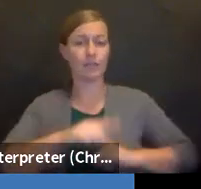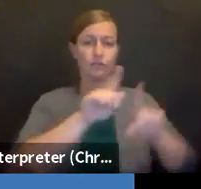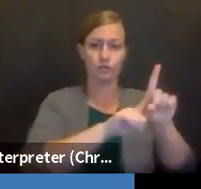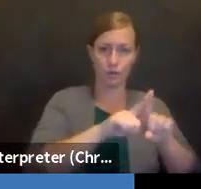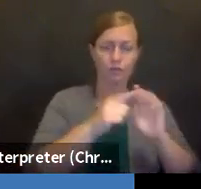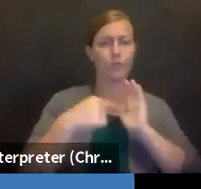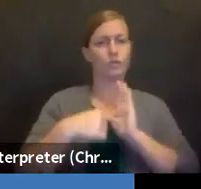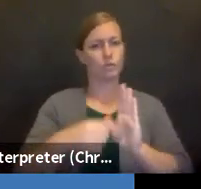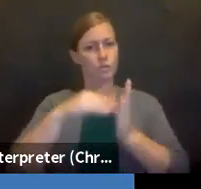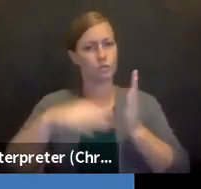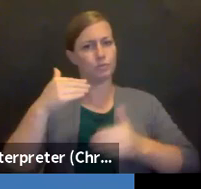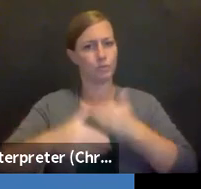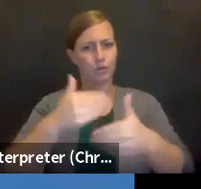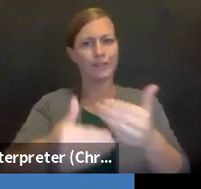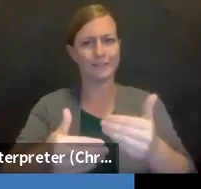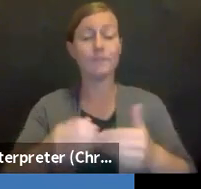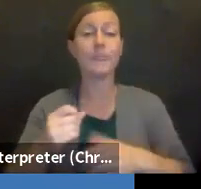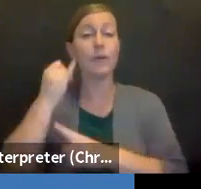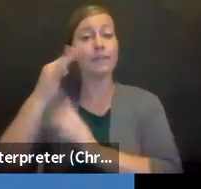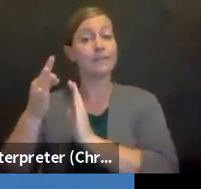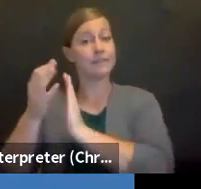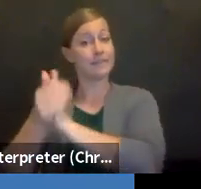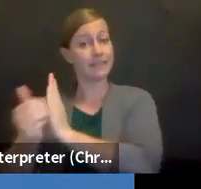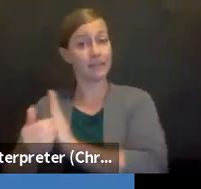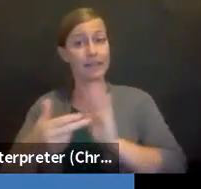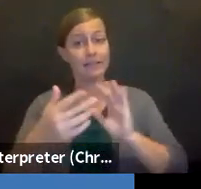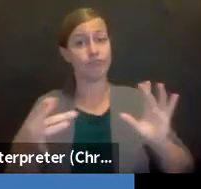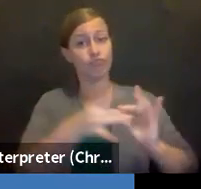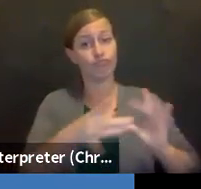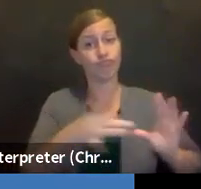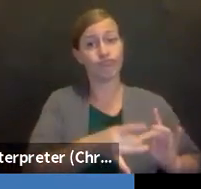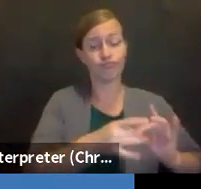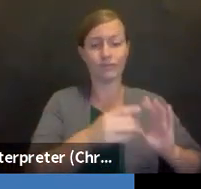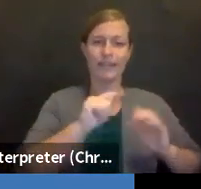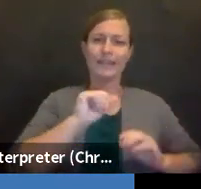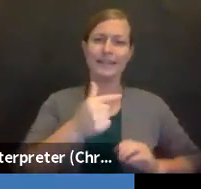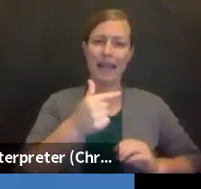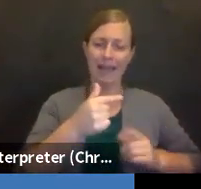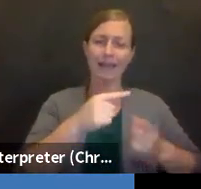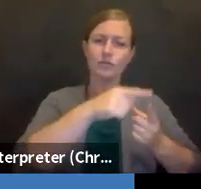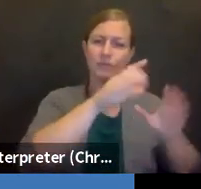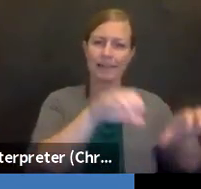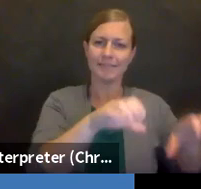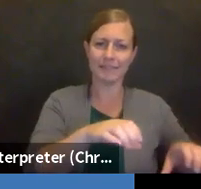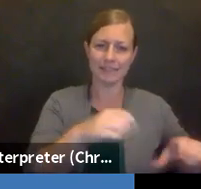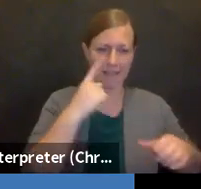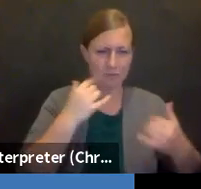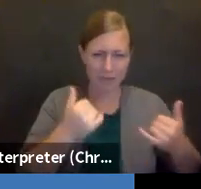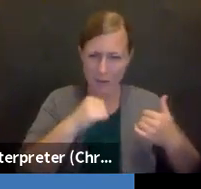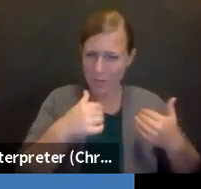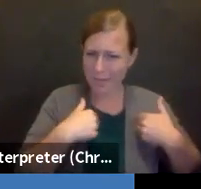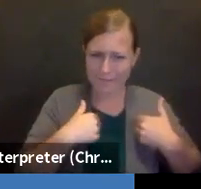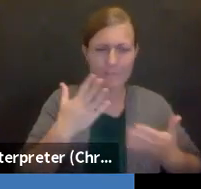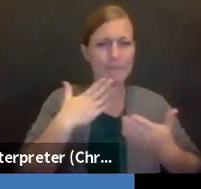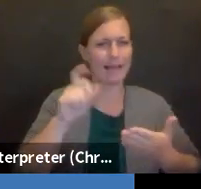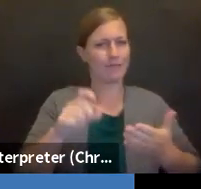So if I tag these 2 activities, I may not have an activity yet that needs tagged with them. I don't think I do, so I might have to